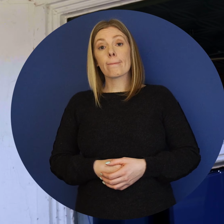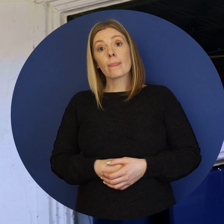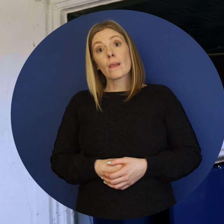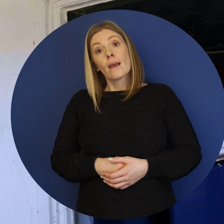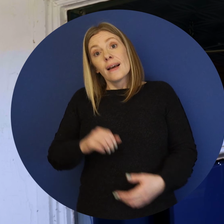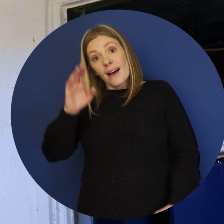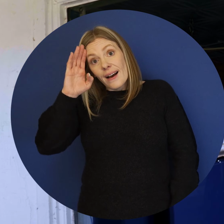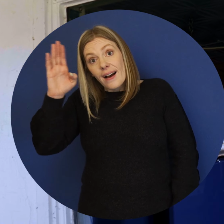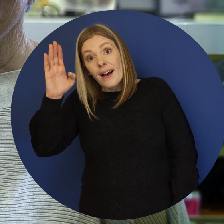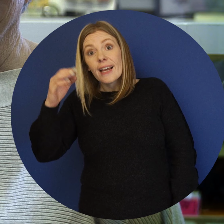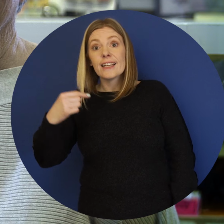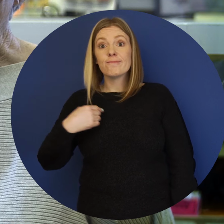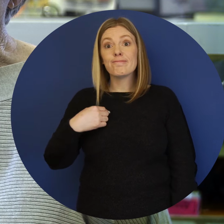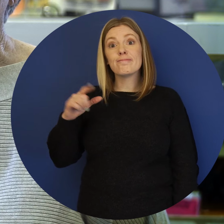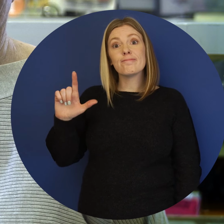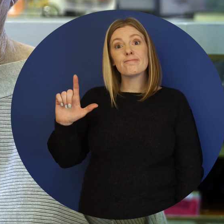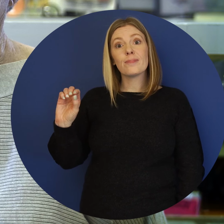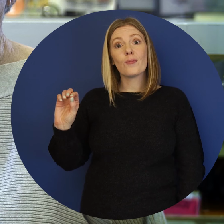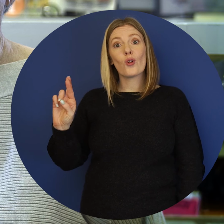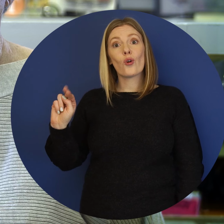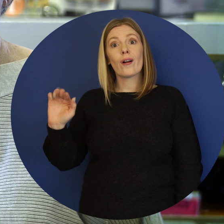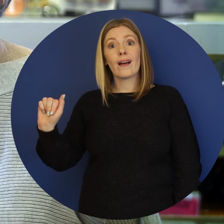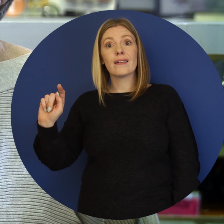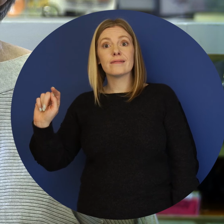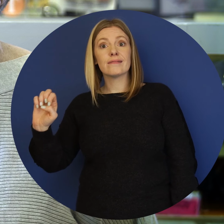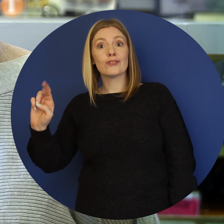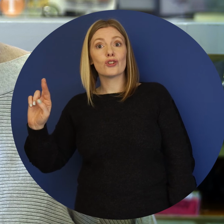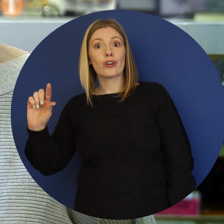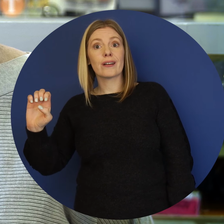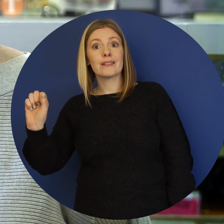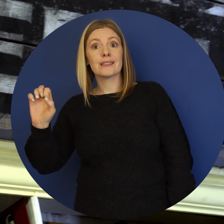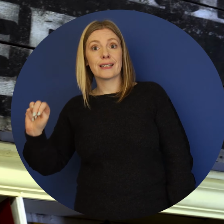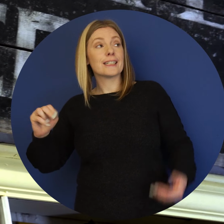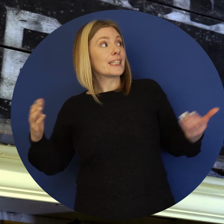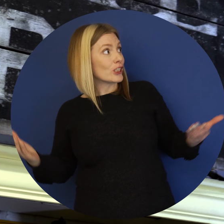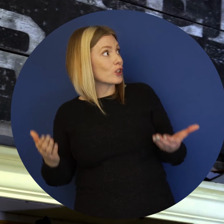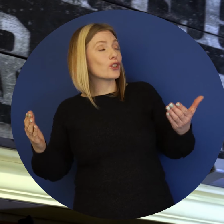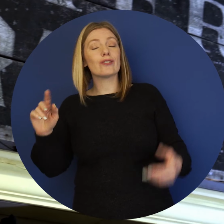Hello, I'm Lorna Turgesson and I'm in the Turgesson store on First Avenue.